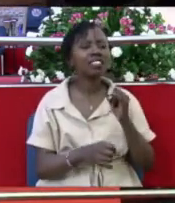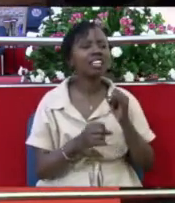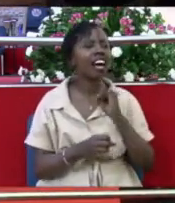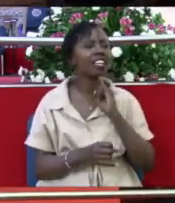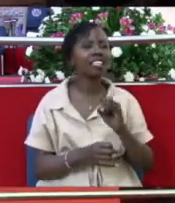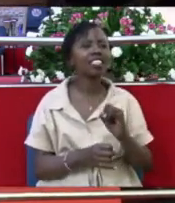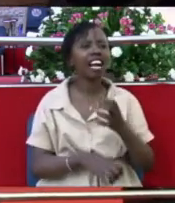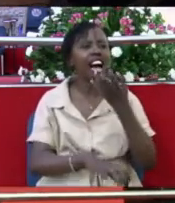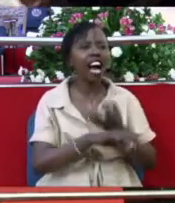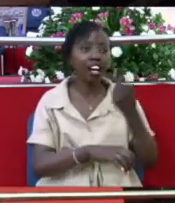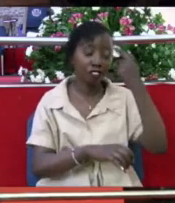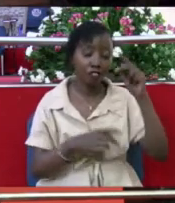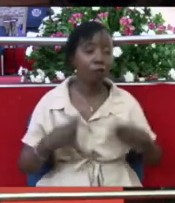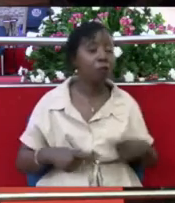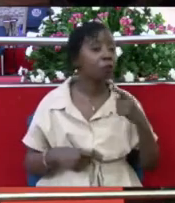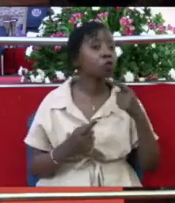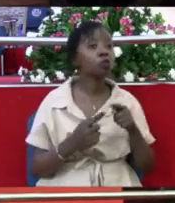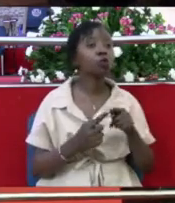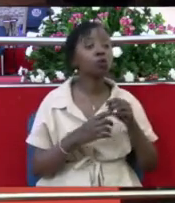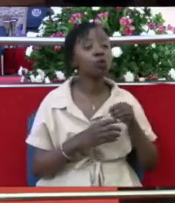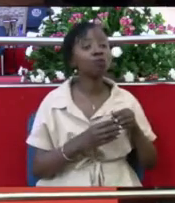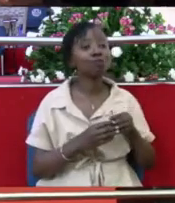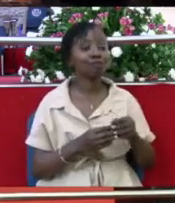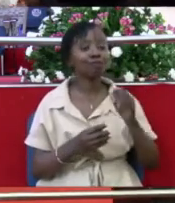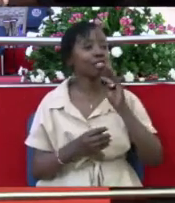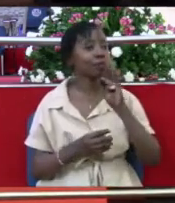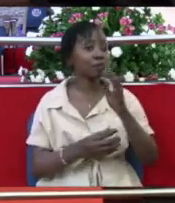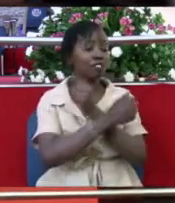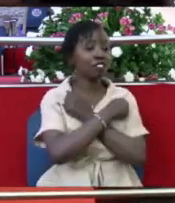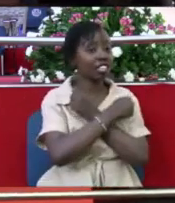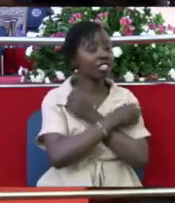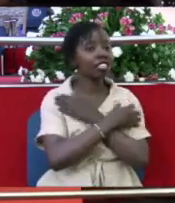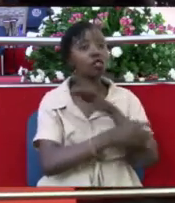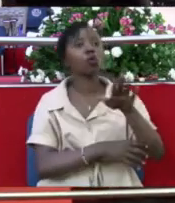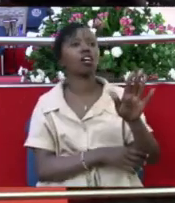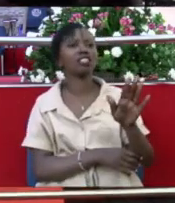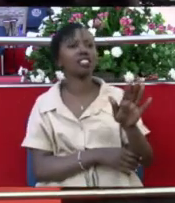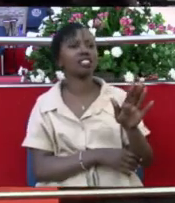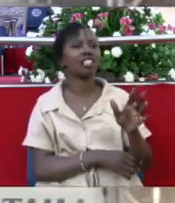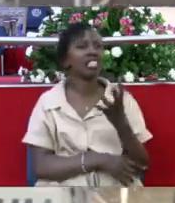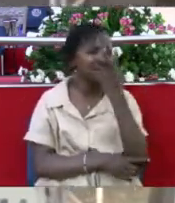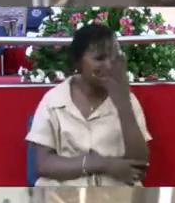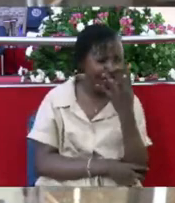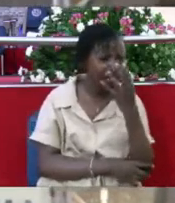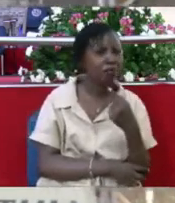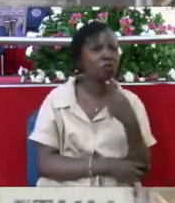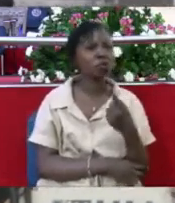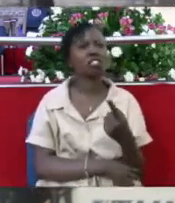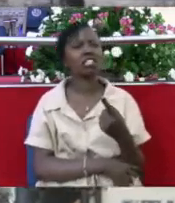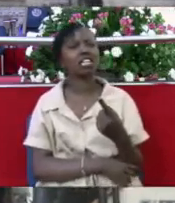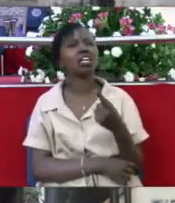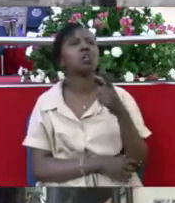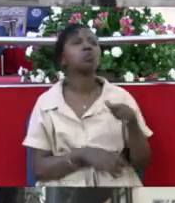Pastor Alice reminded us. It is a shame. Ni aibu. To keep saying we are just killing time. Sisi tunaua killing muda.